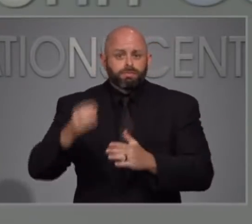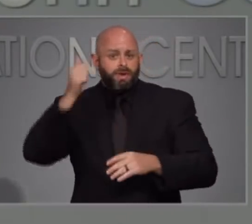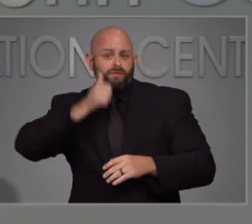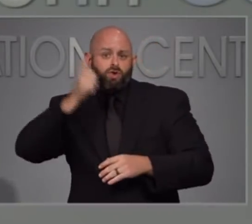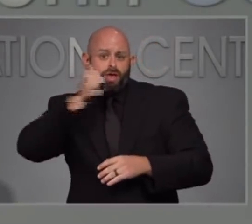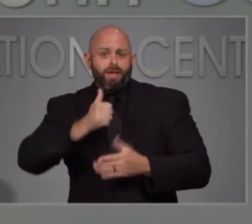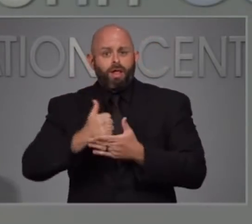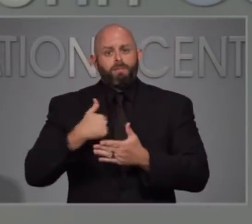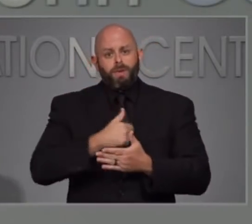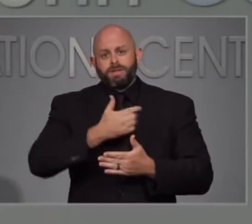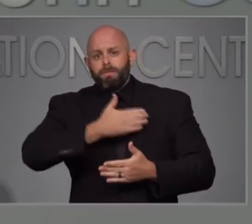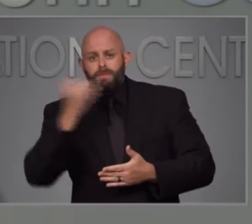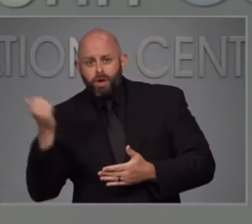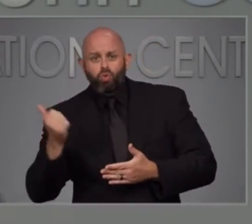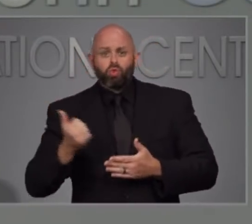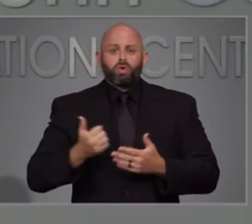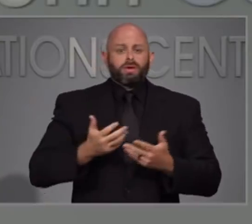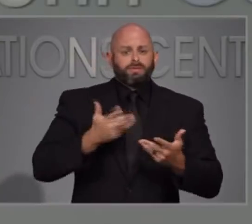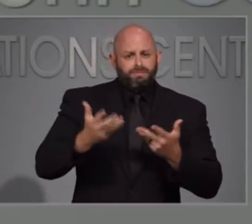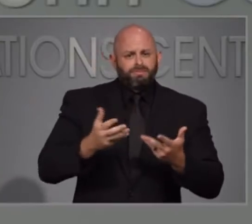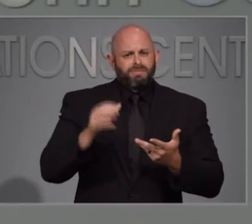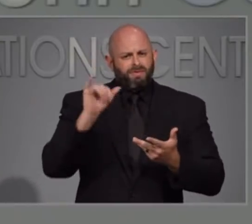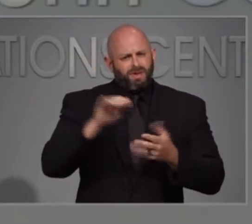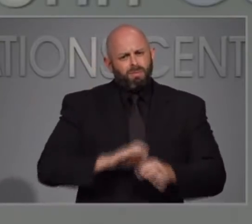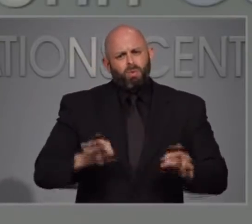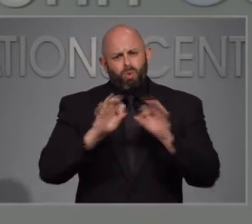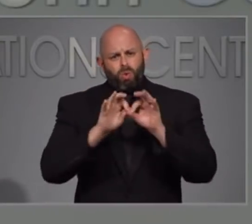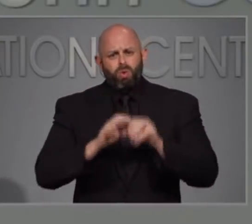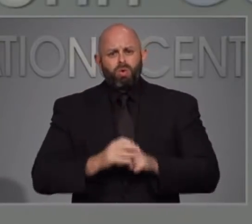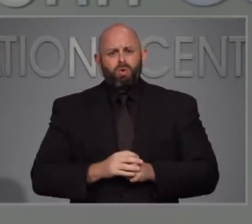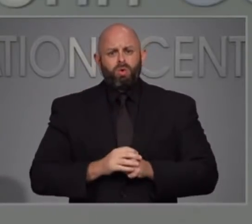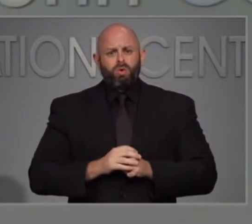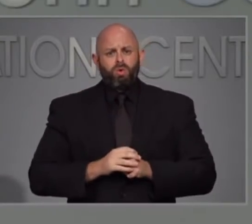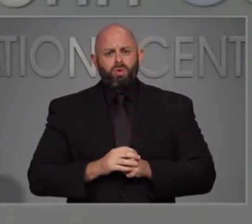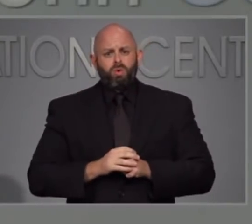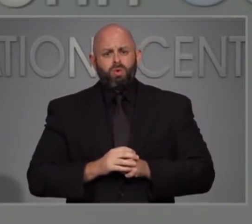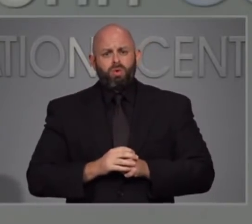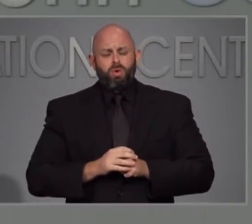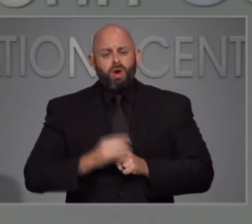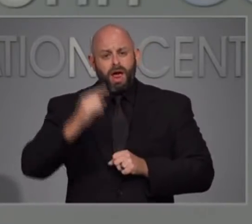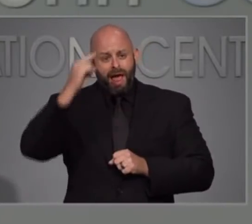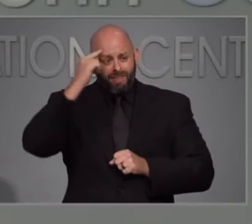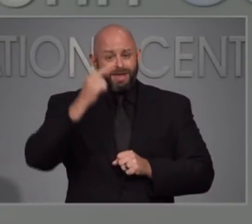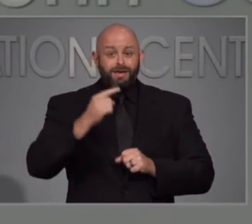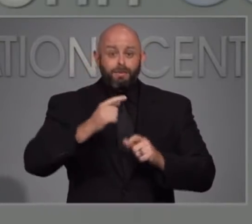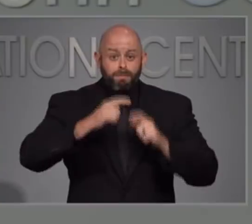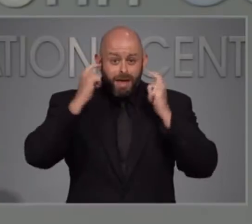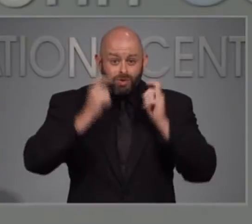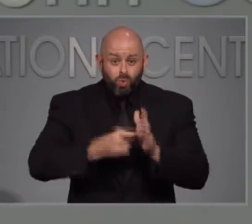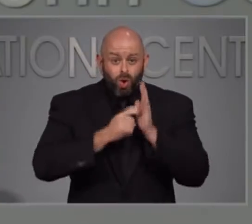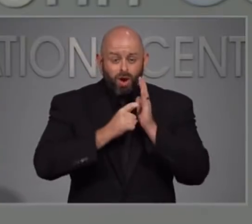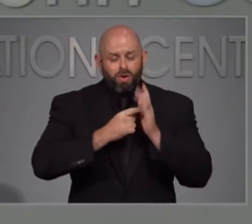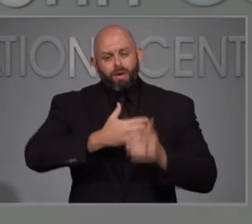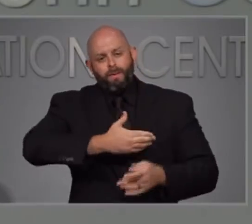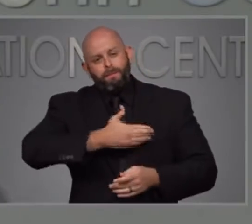us better in decision making. And I think that this is the right decision for North Carolina right now.